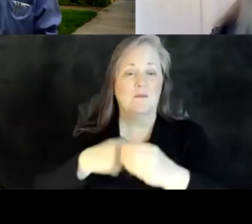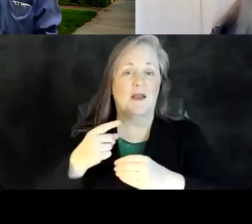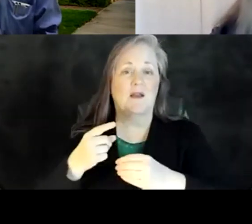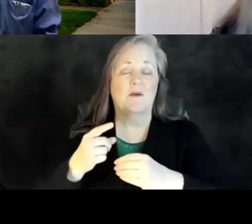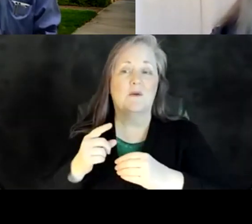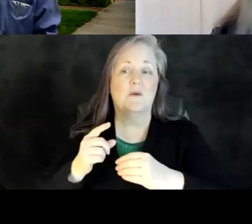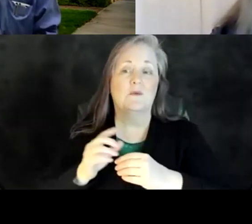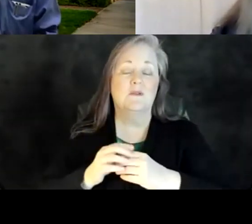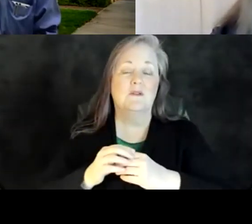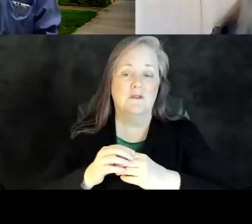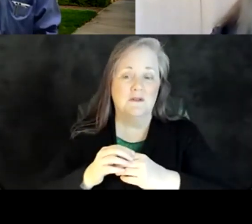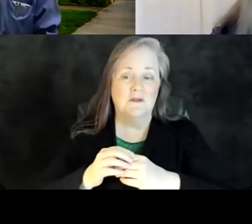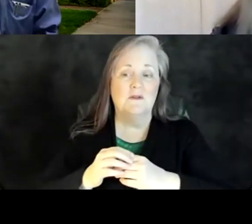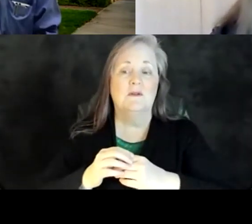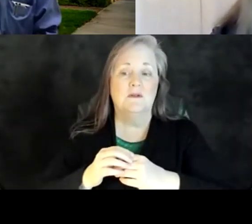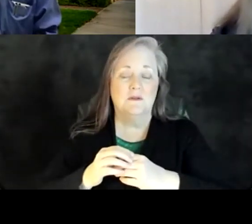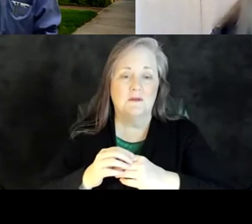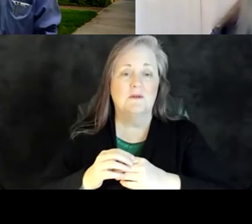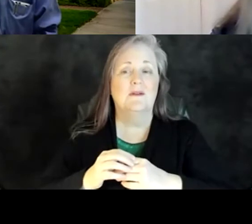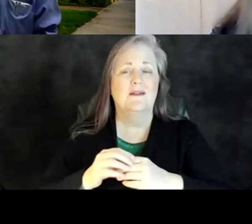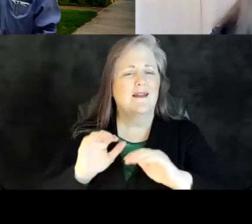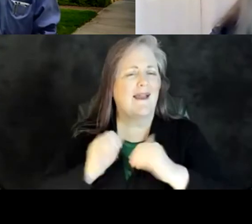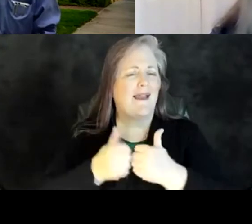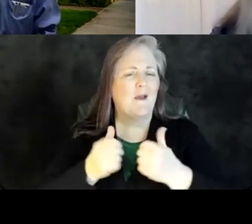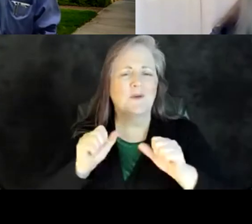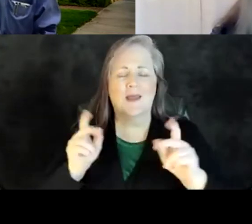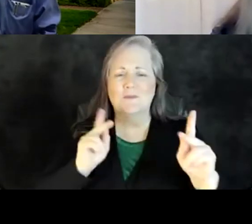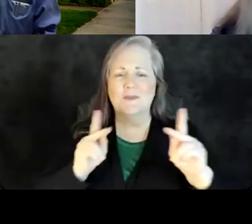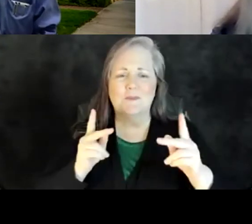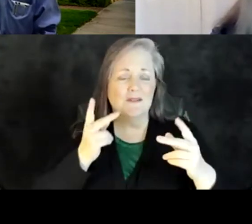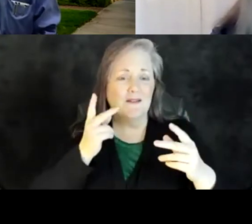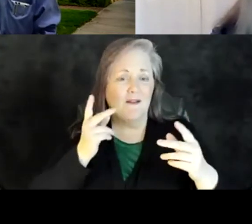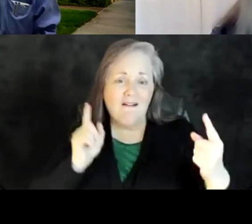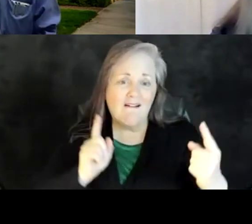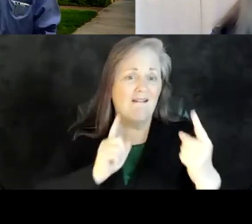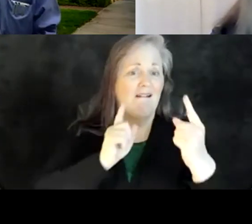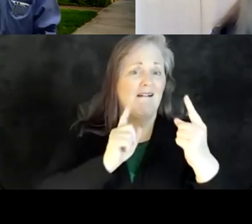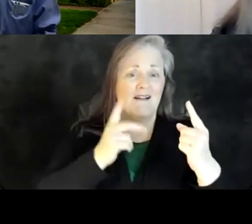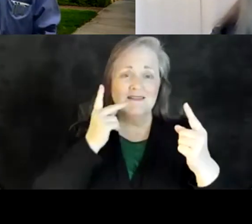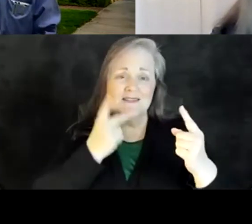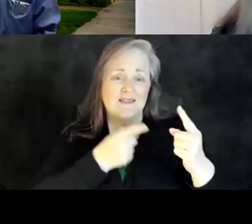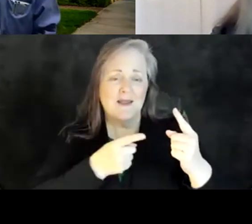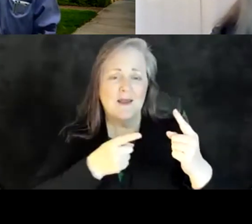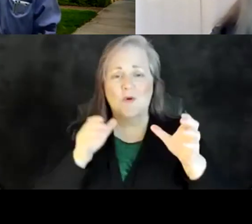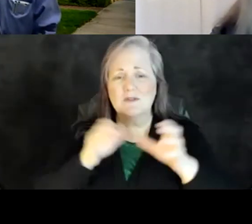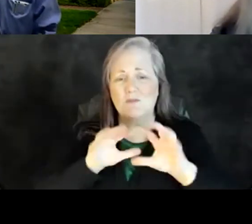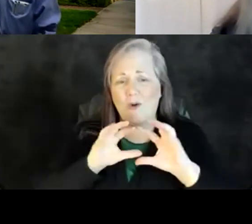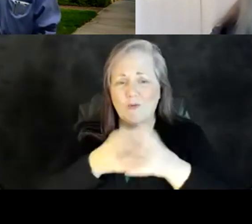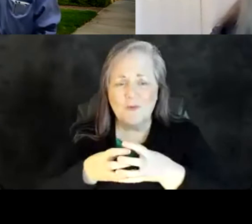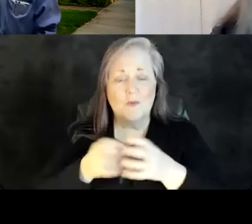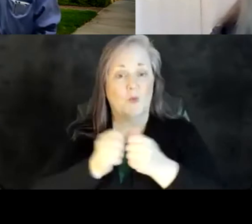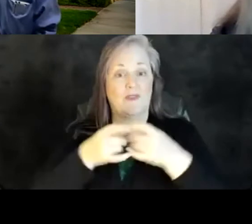people to see each other without a mask on in small groups,